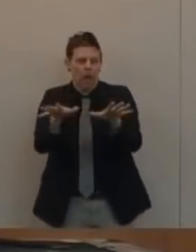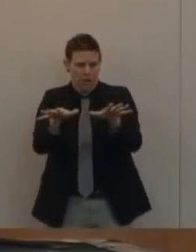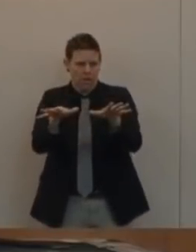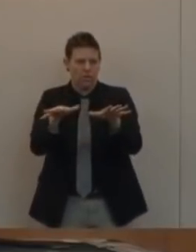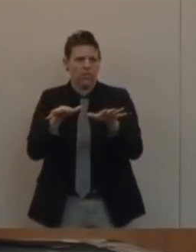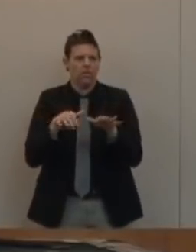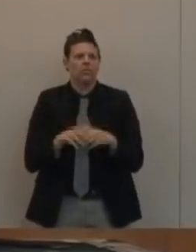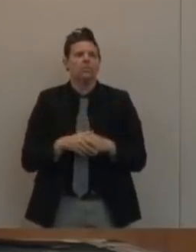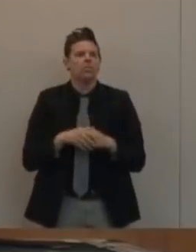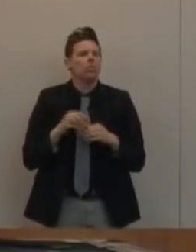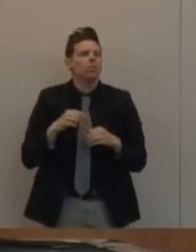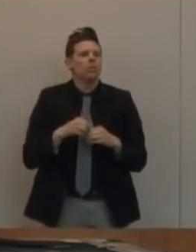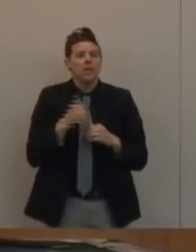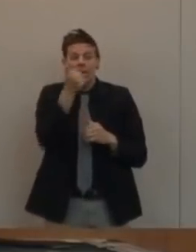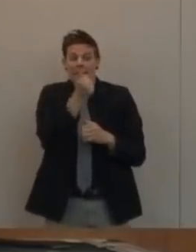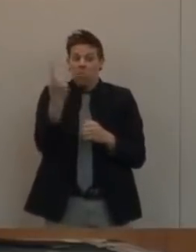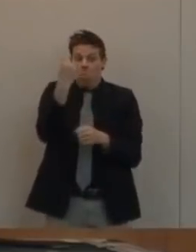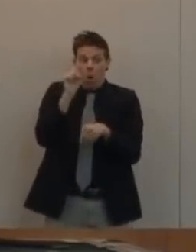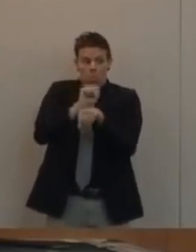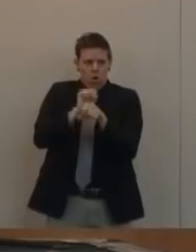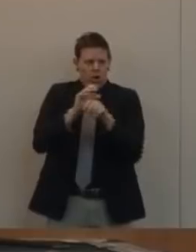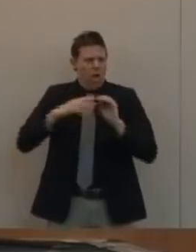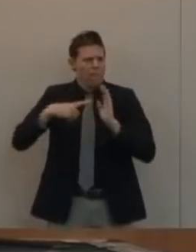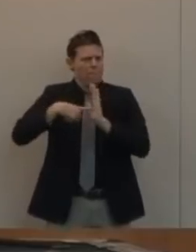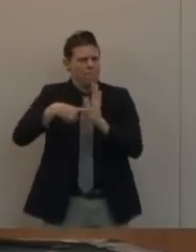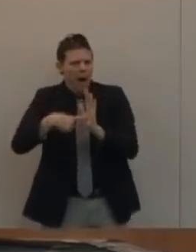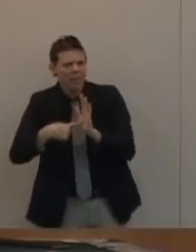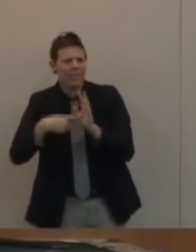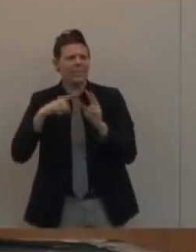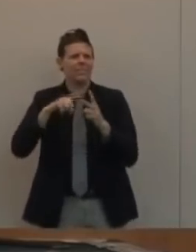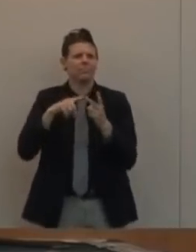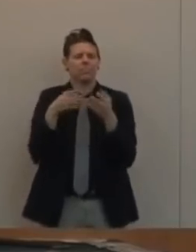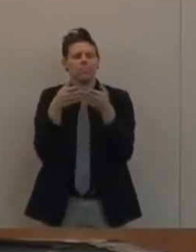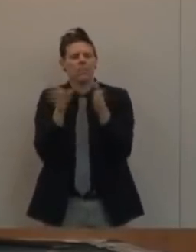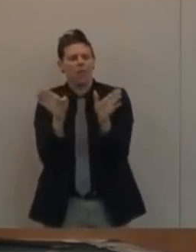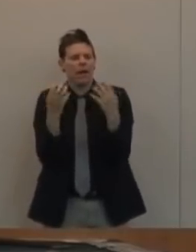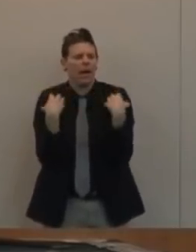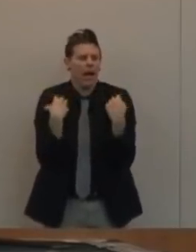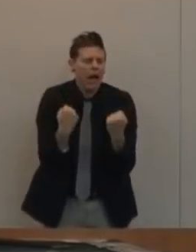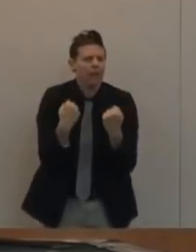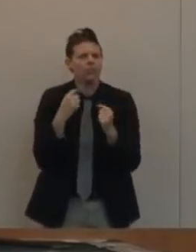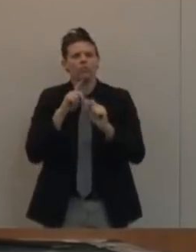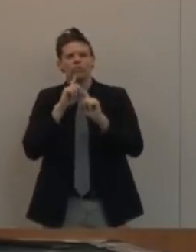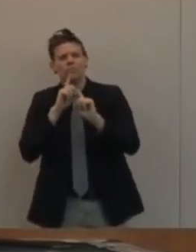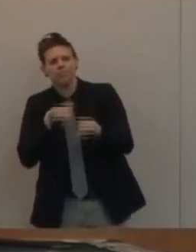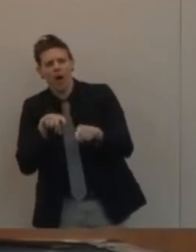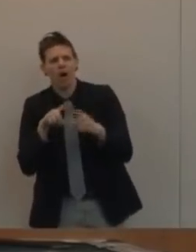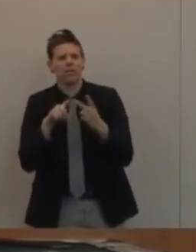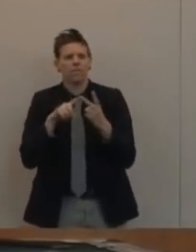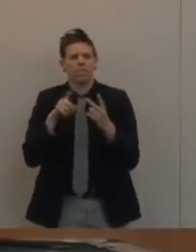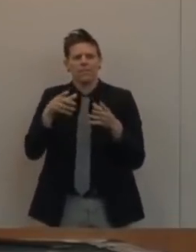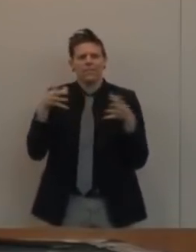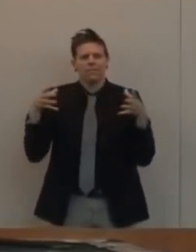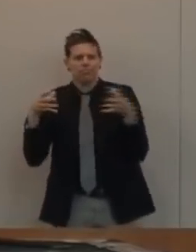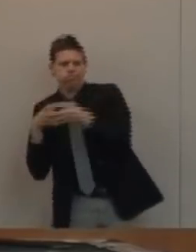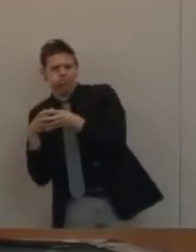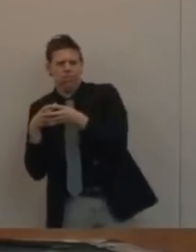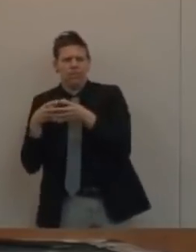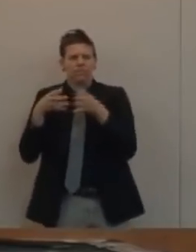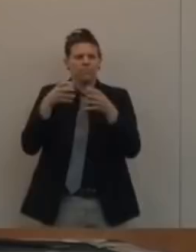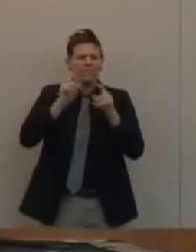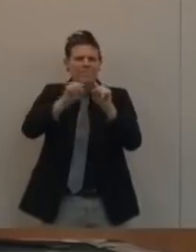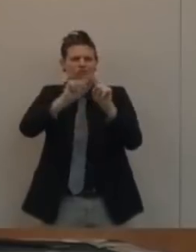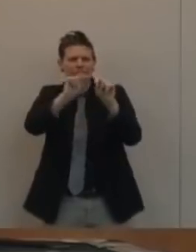on the modeling or the public health response or the containment strategies that believes that the